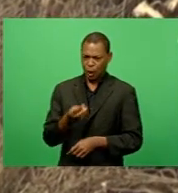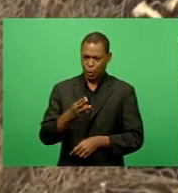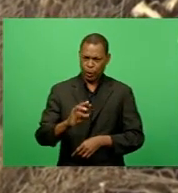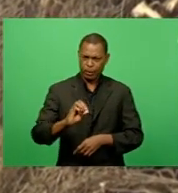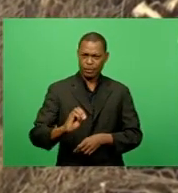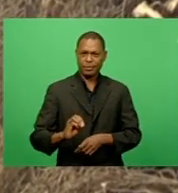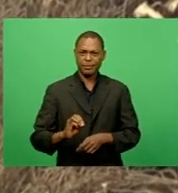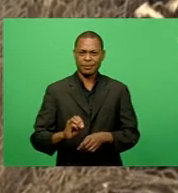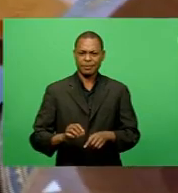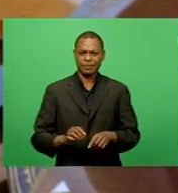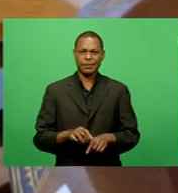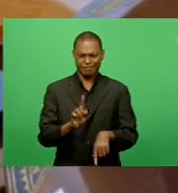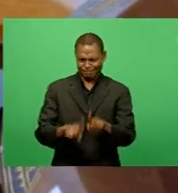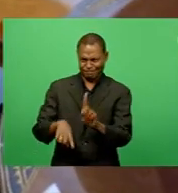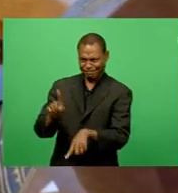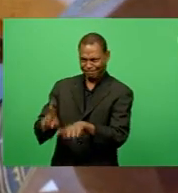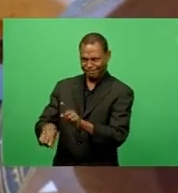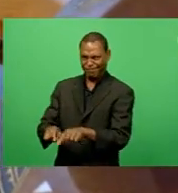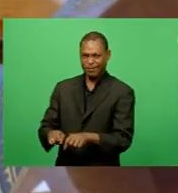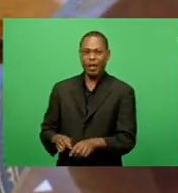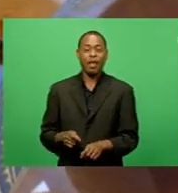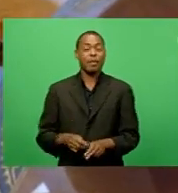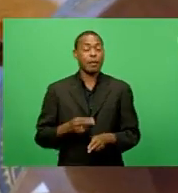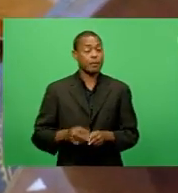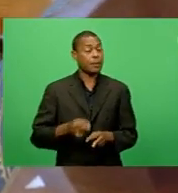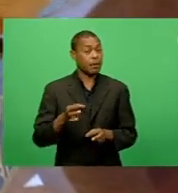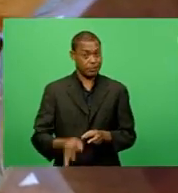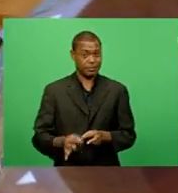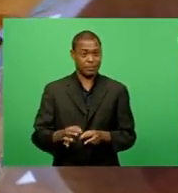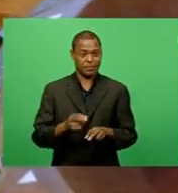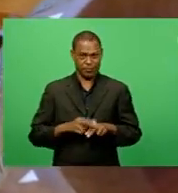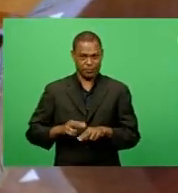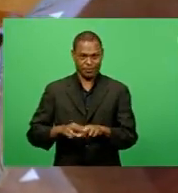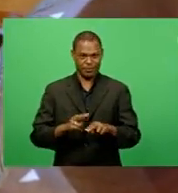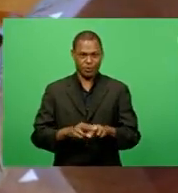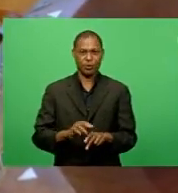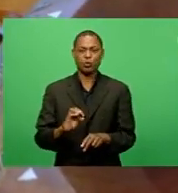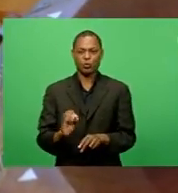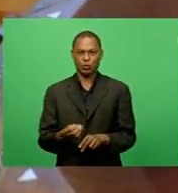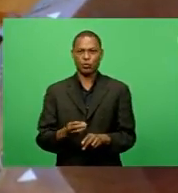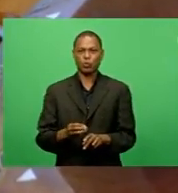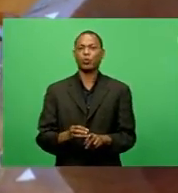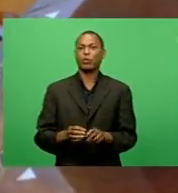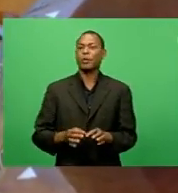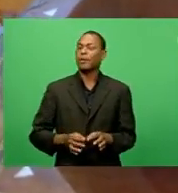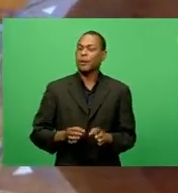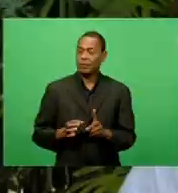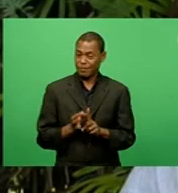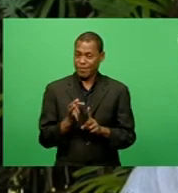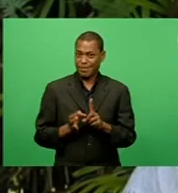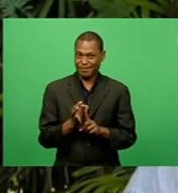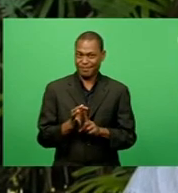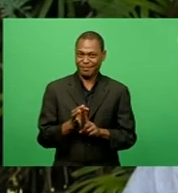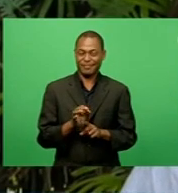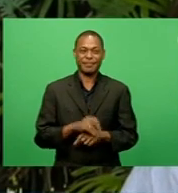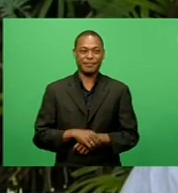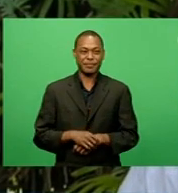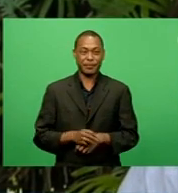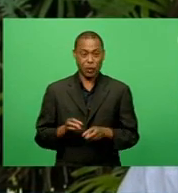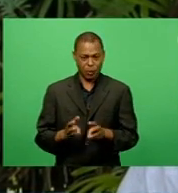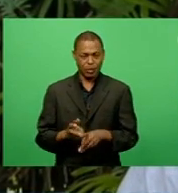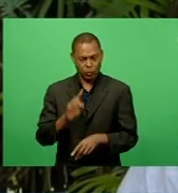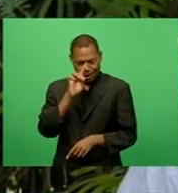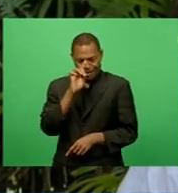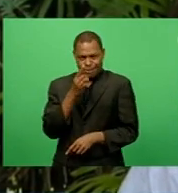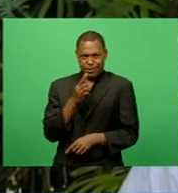of kava planted in Fiji, and the Fiji Kava Task Force is working on developing a manual for the farmers. To help farmers understand the